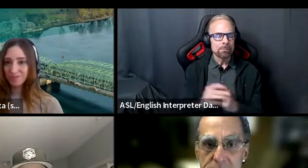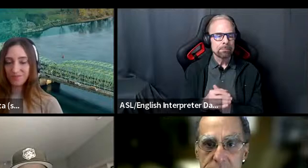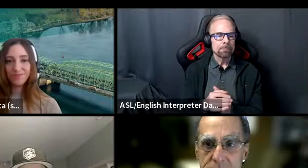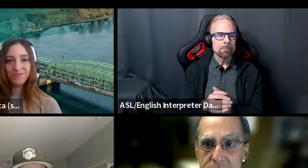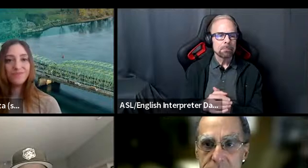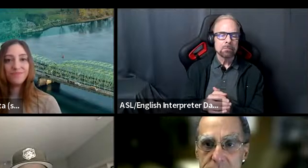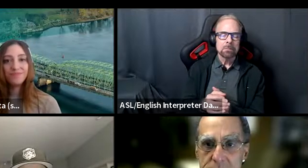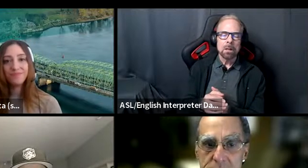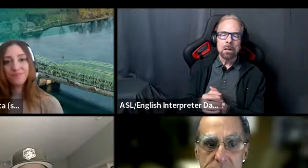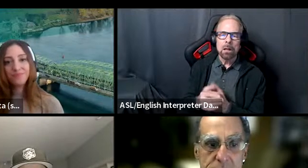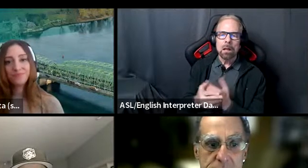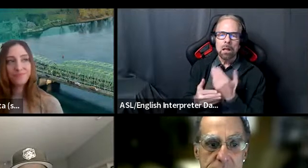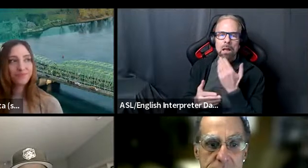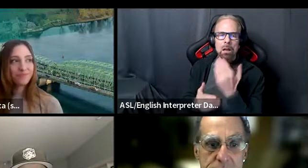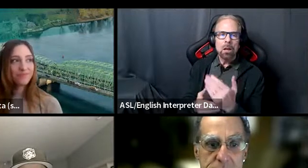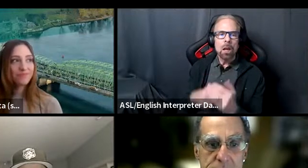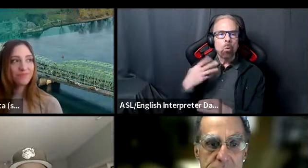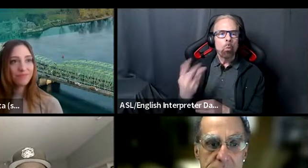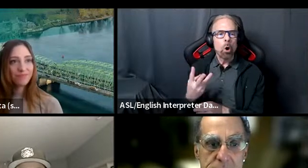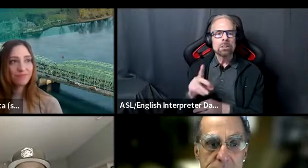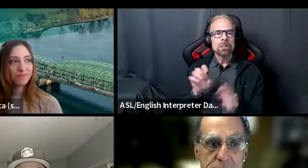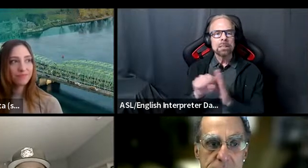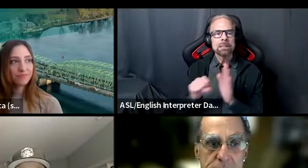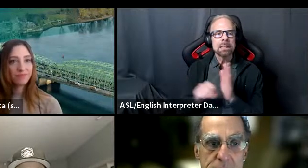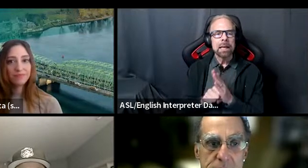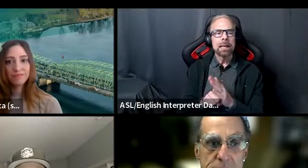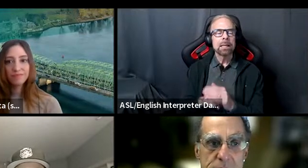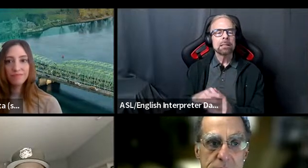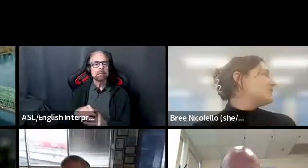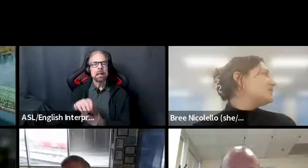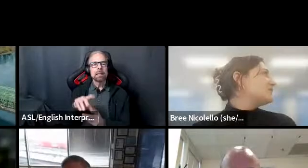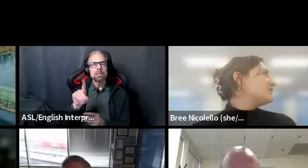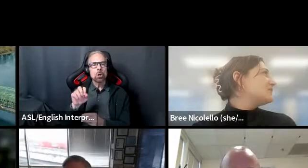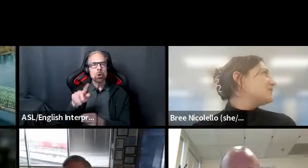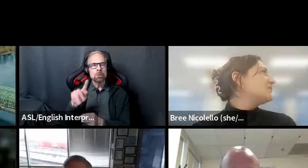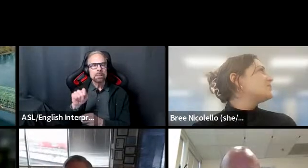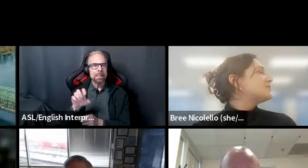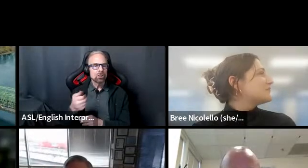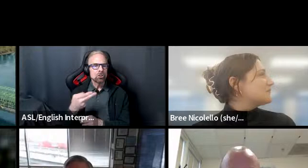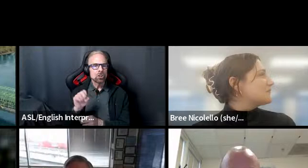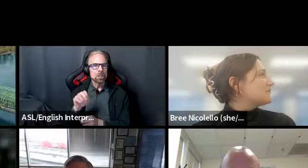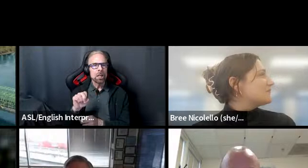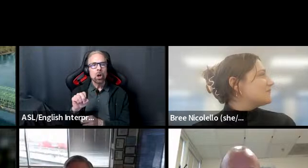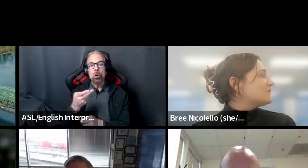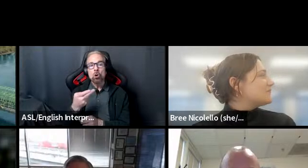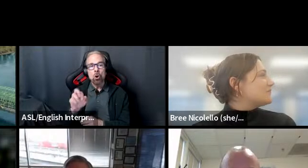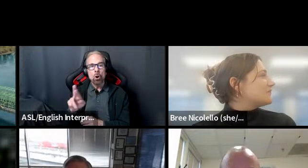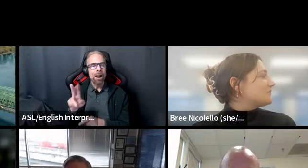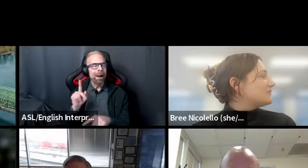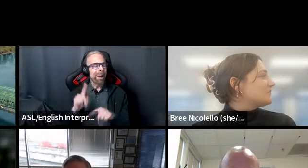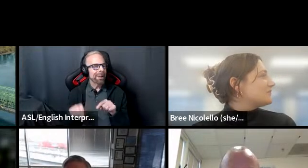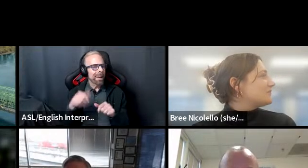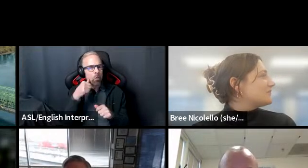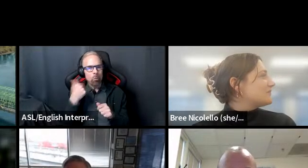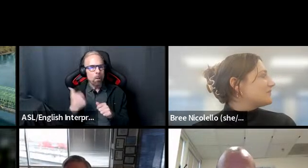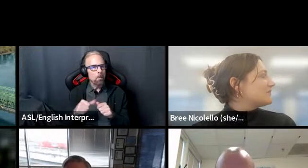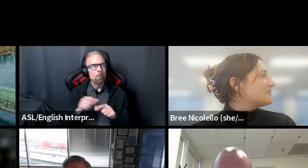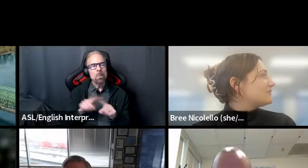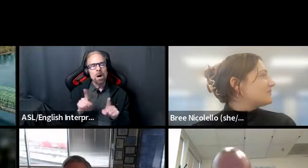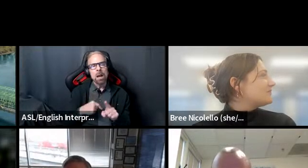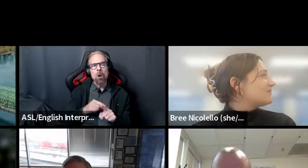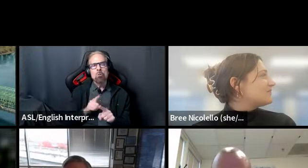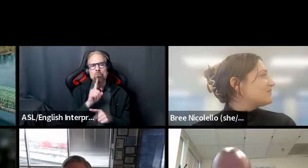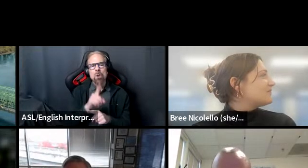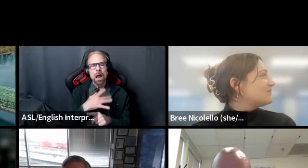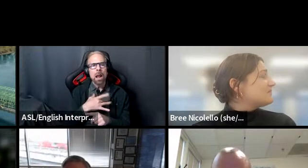Carly Francis, Washington State DOT, she, her pronouns. I really can't remember, but I did really like